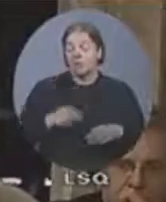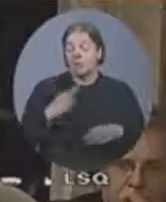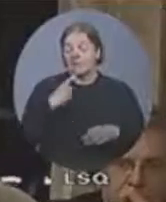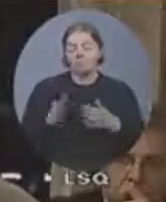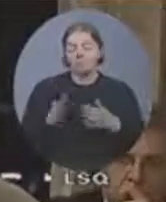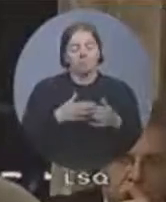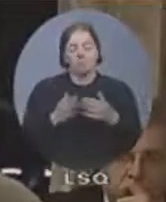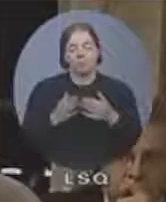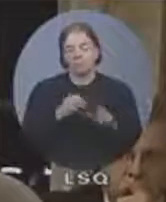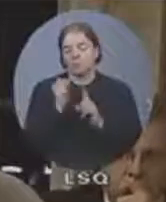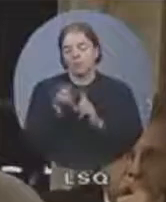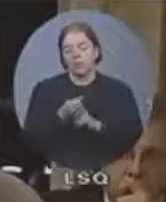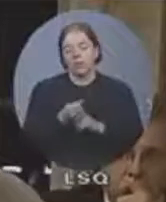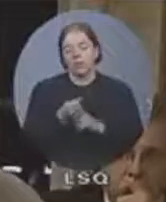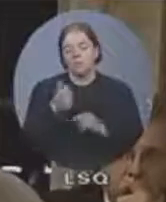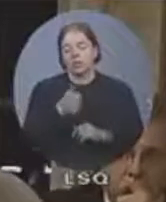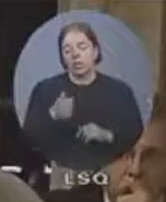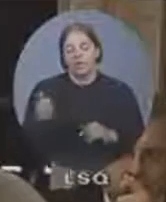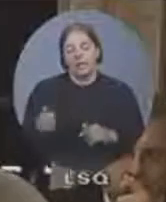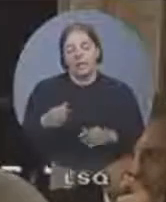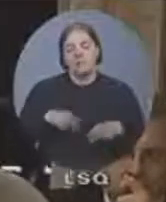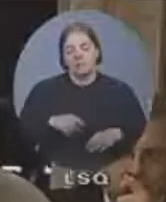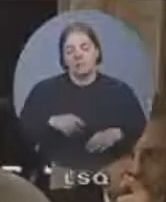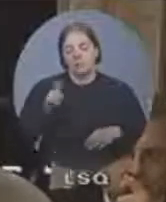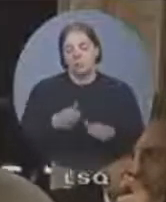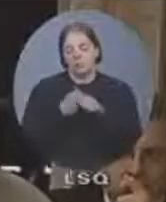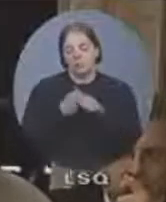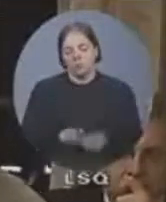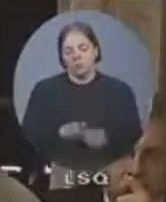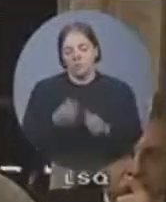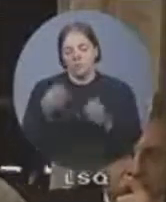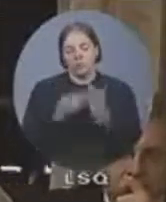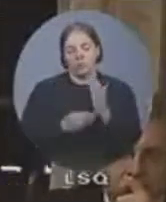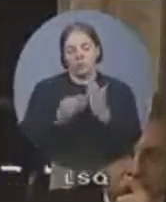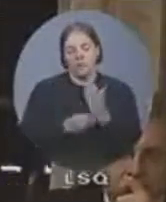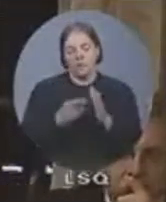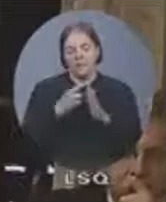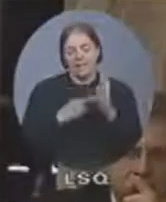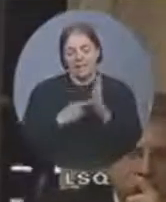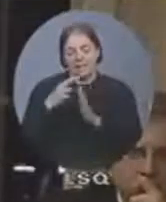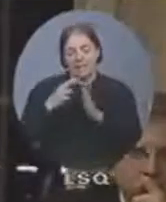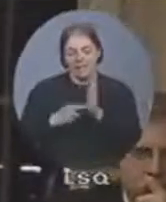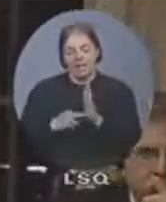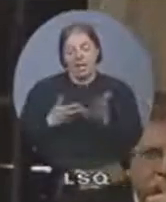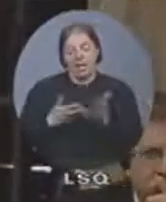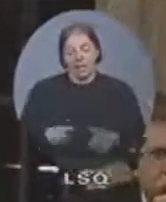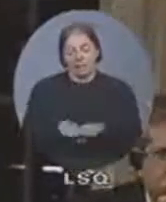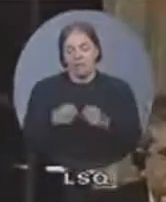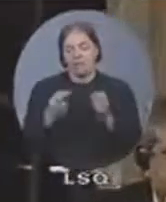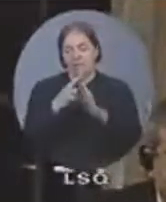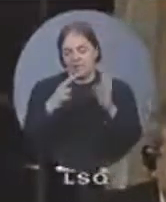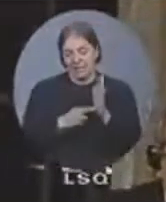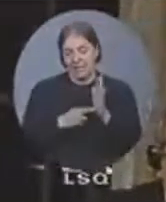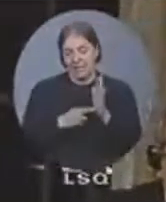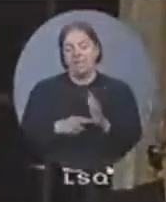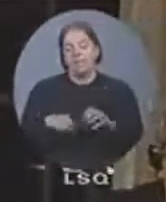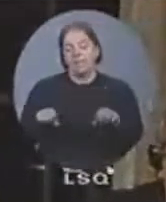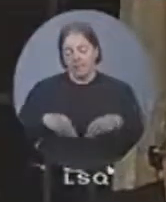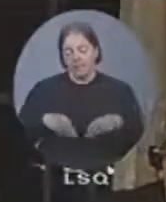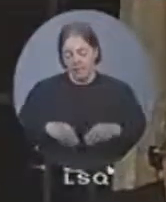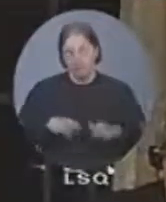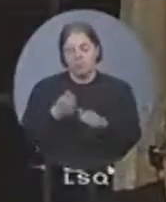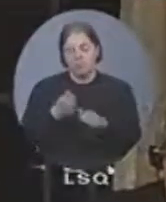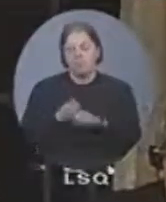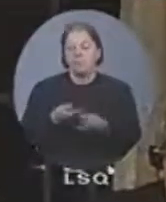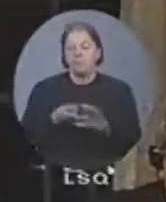follow the rules concerning documents. The rules were breached in this situation, and that's why the minister resigned June 3rd, 2008.